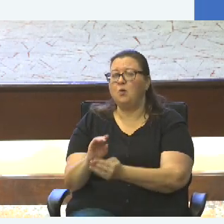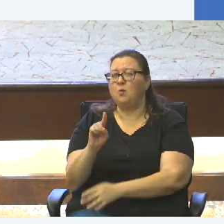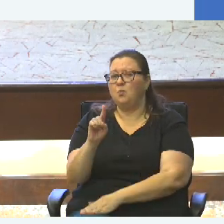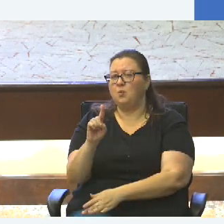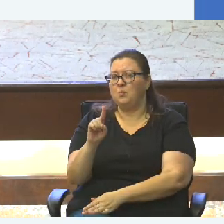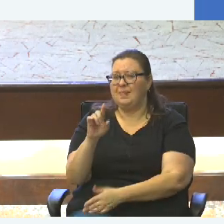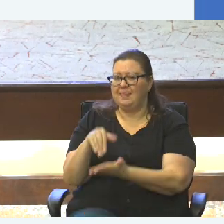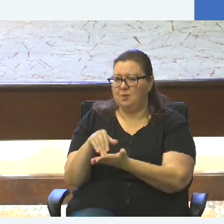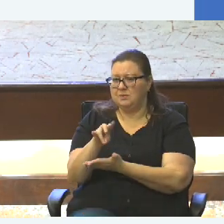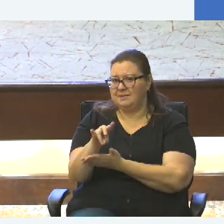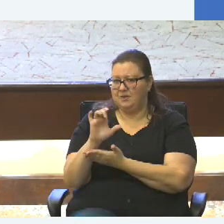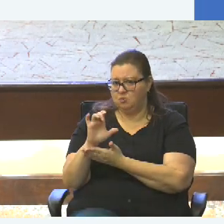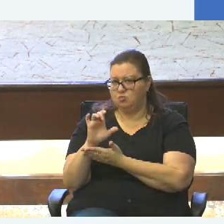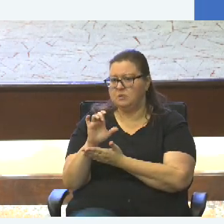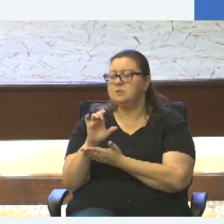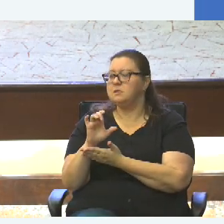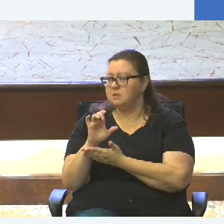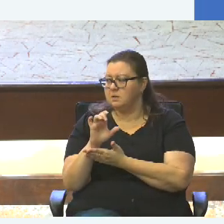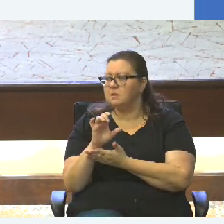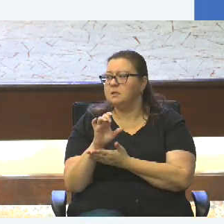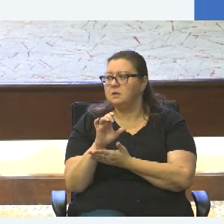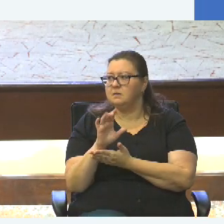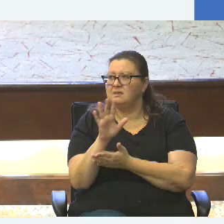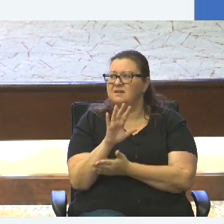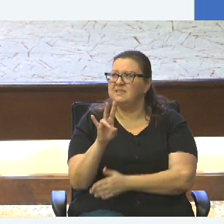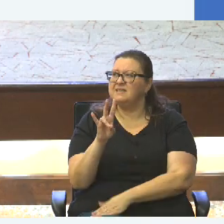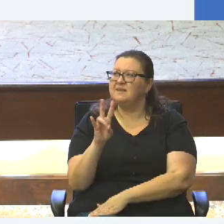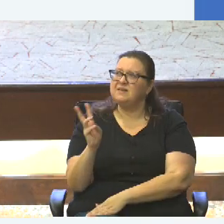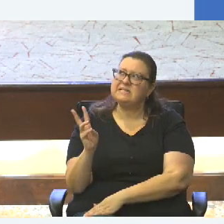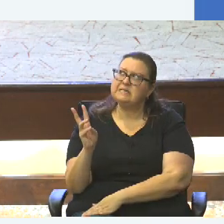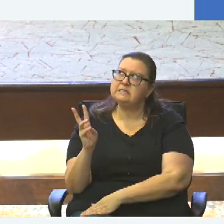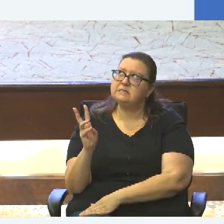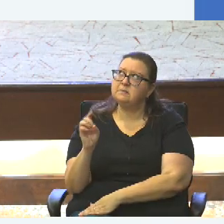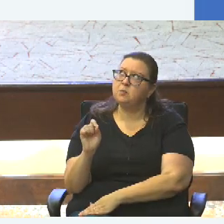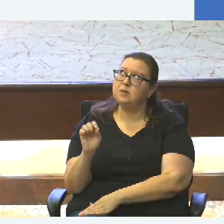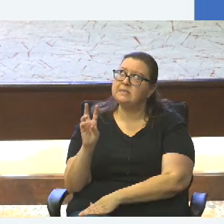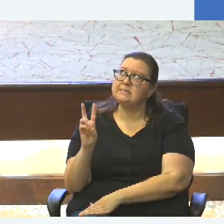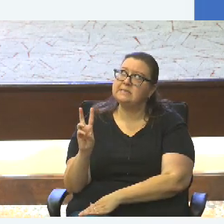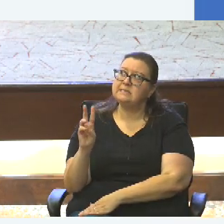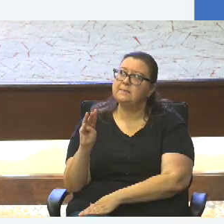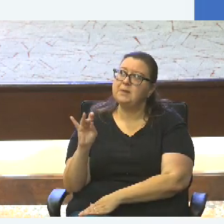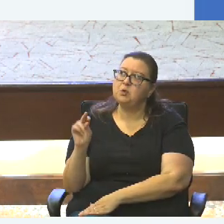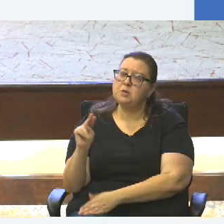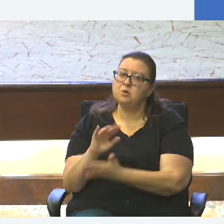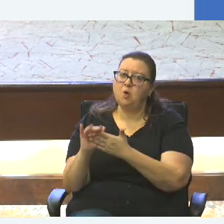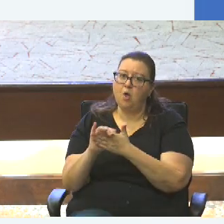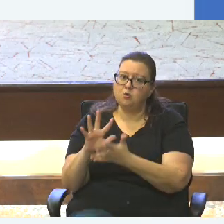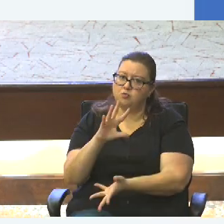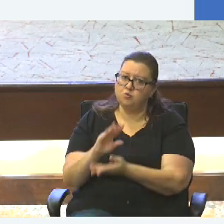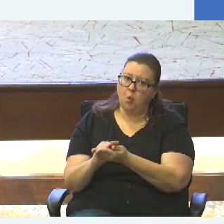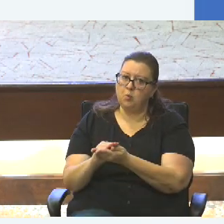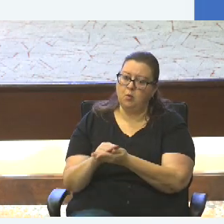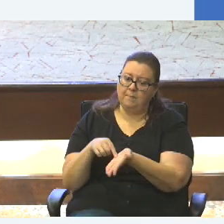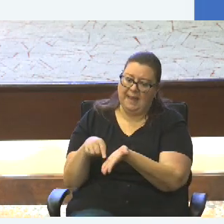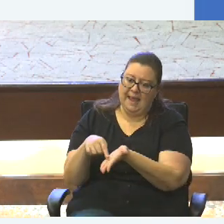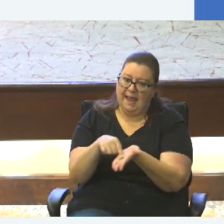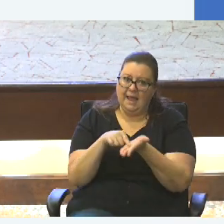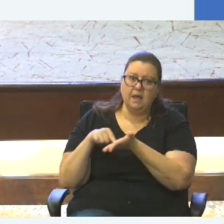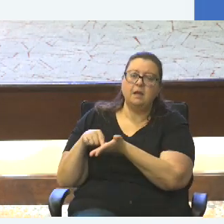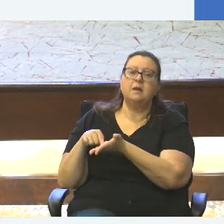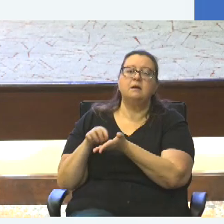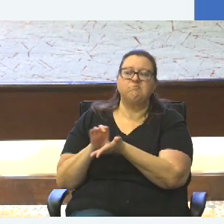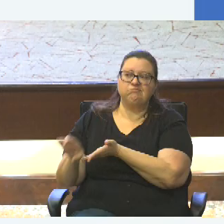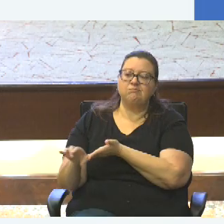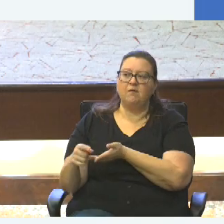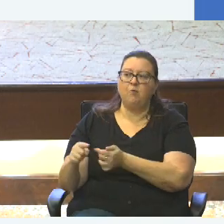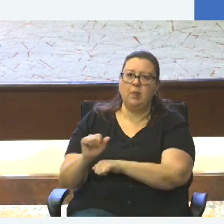1,700, with almost $76.6 million of total labor and payroll, and total